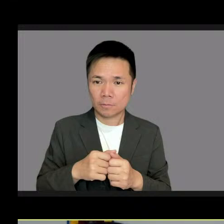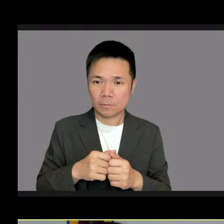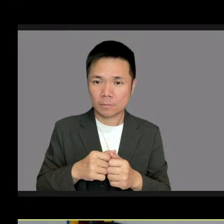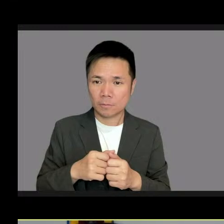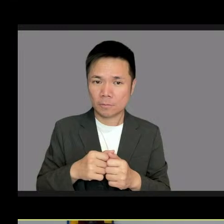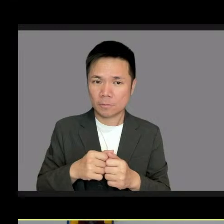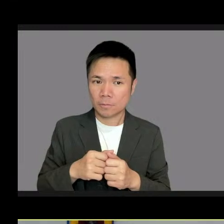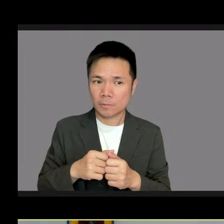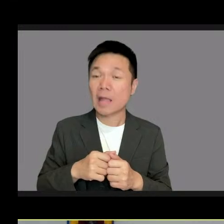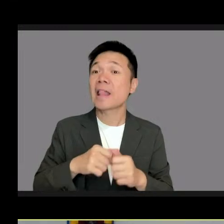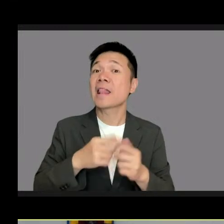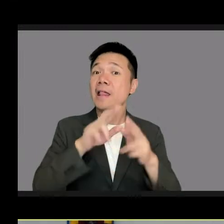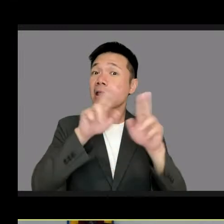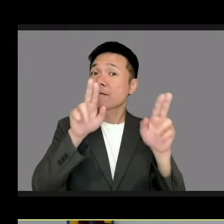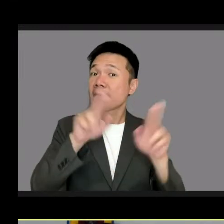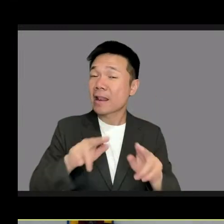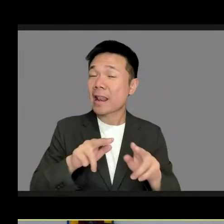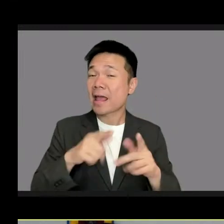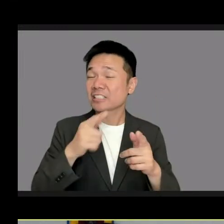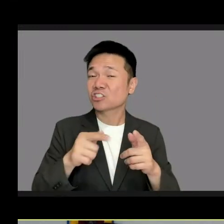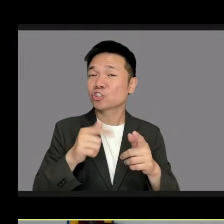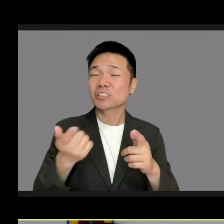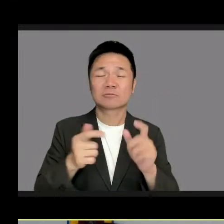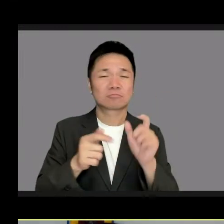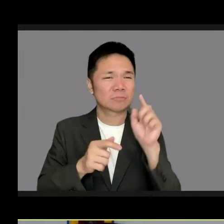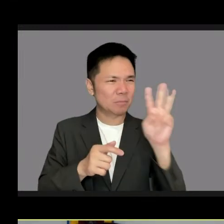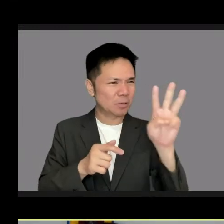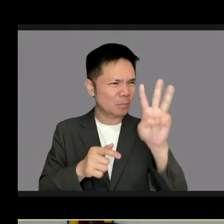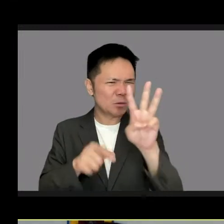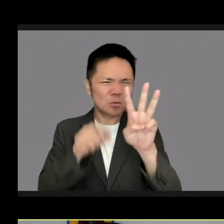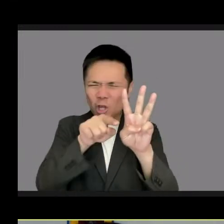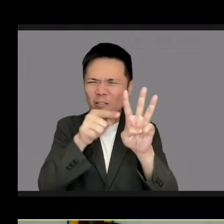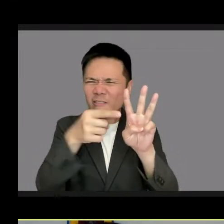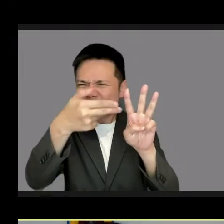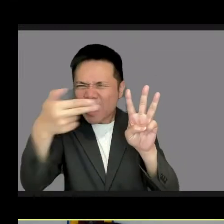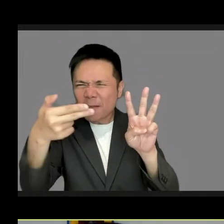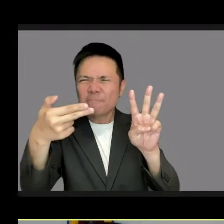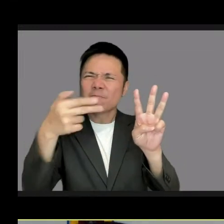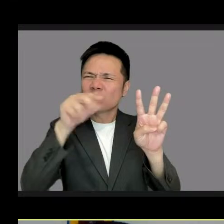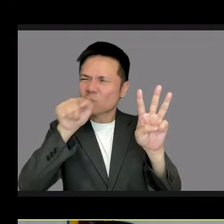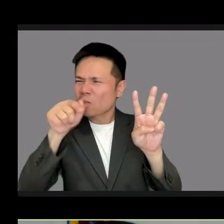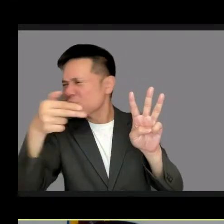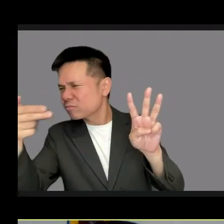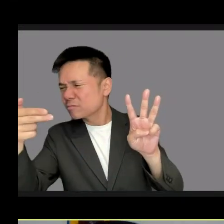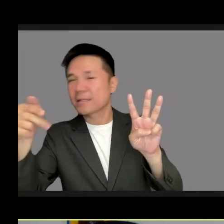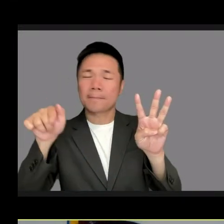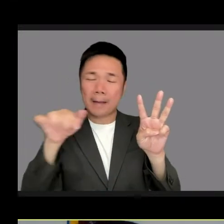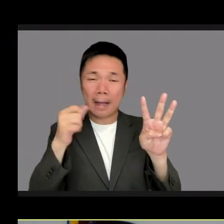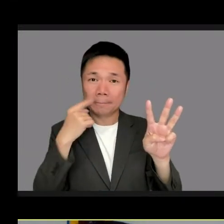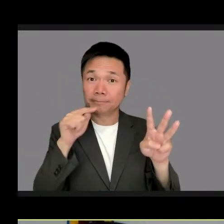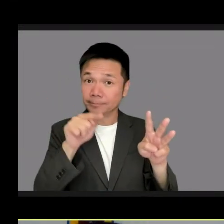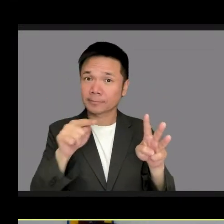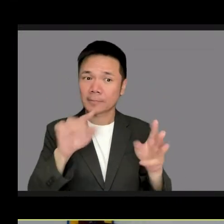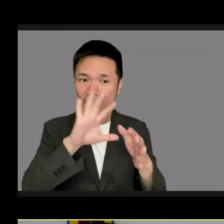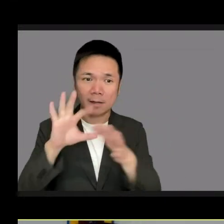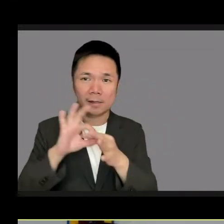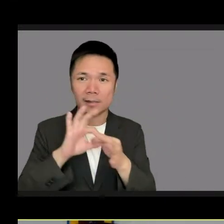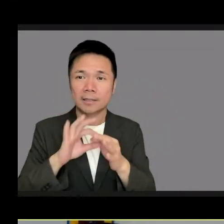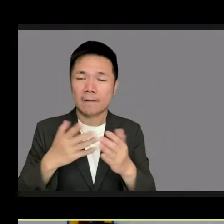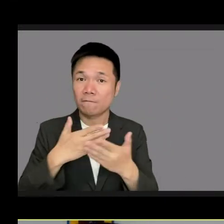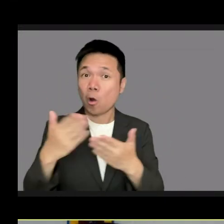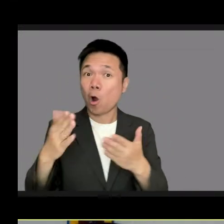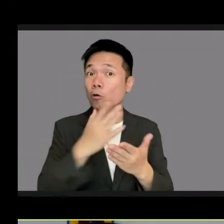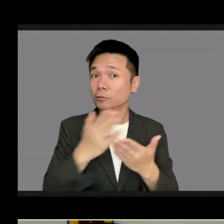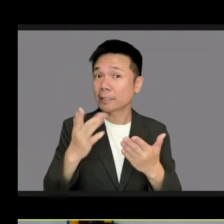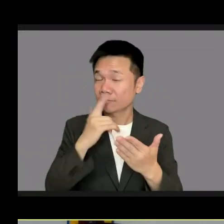the internationalized domain names, and all those languages that have we are talking about, universal acceptance and all